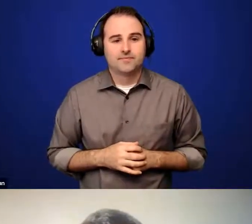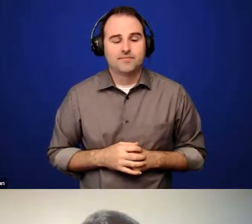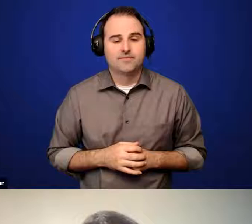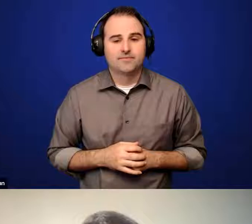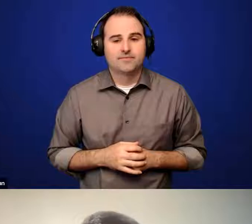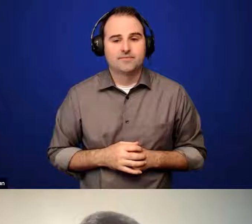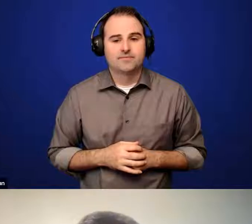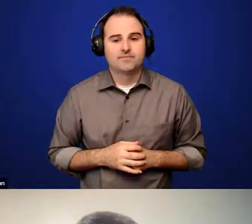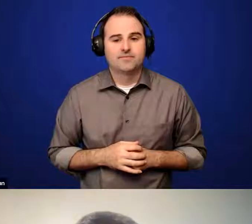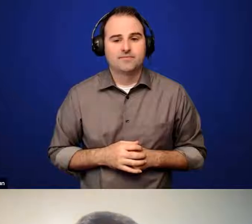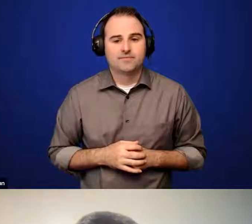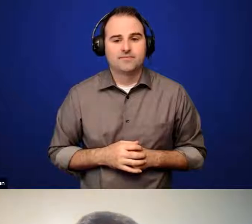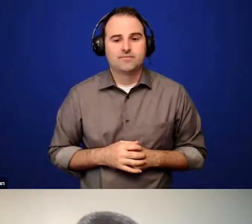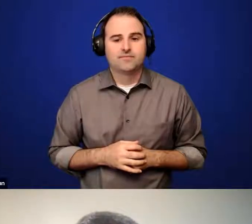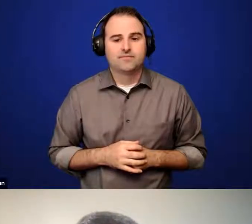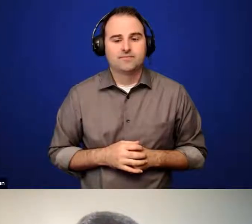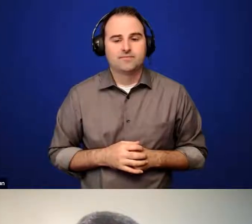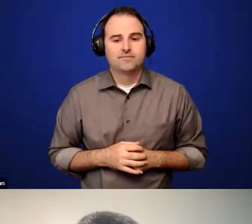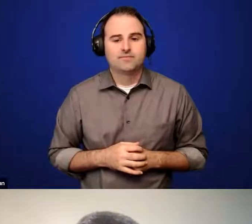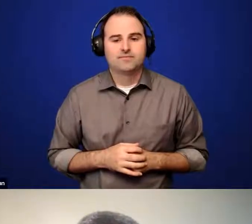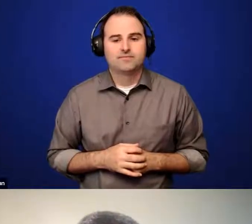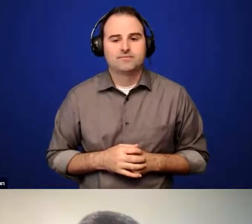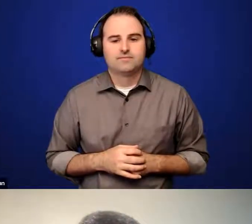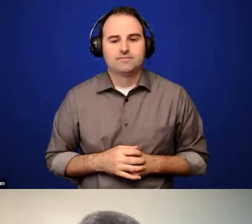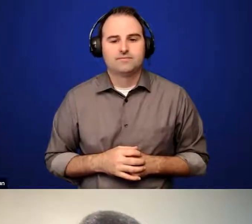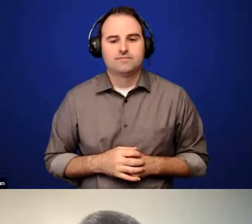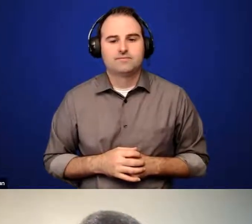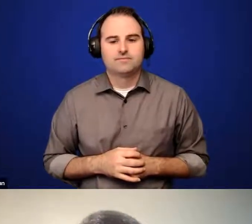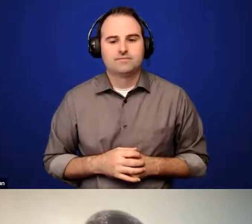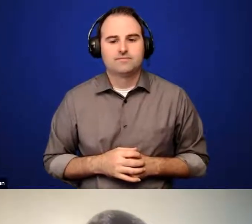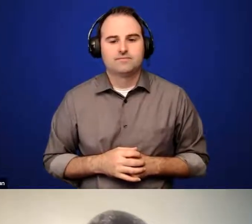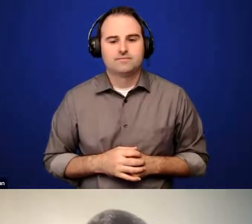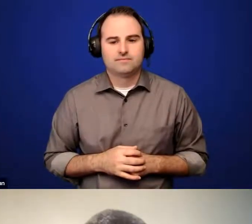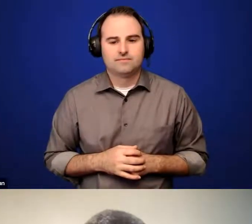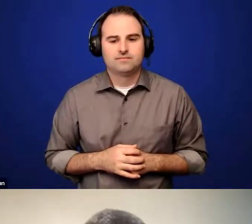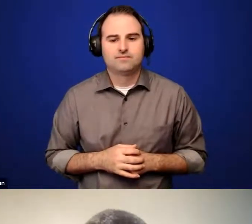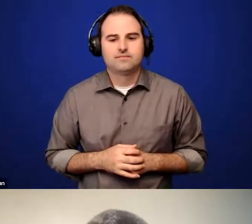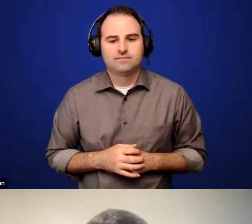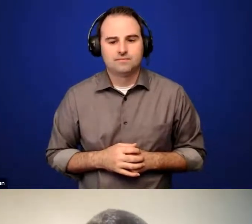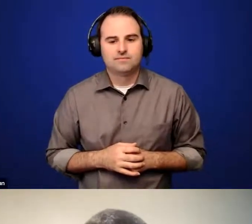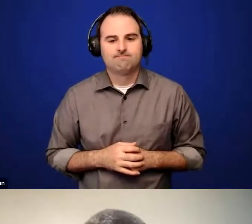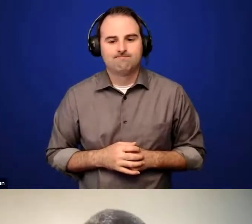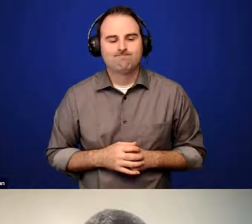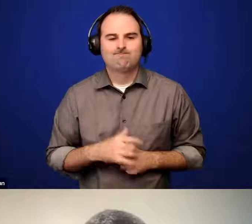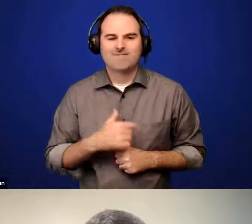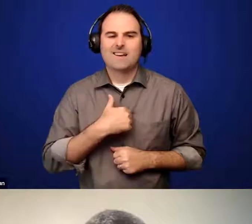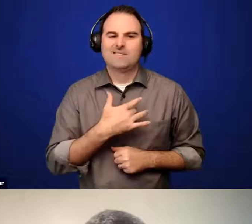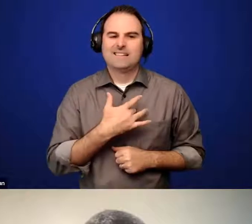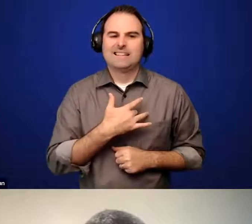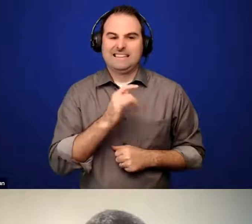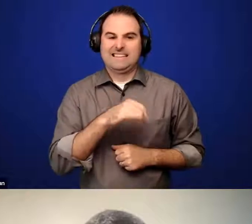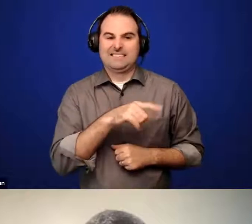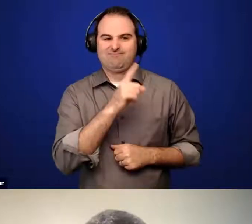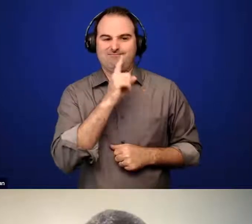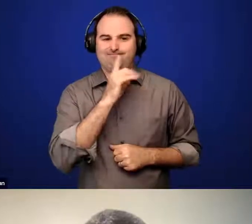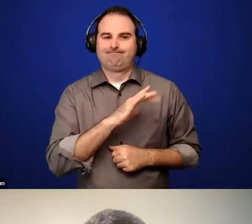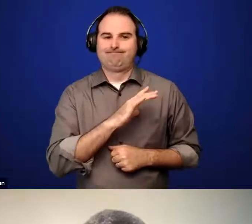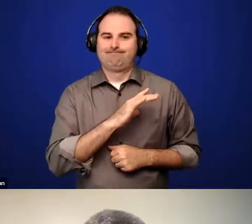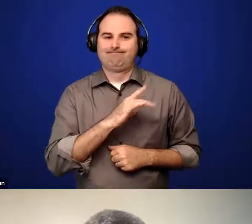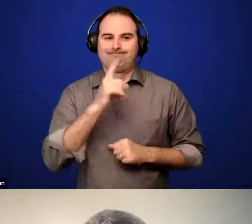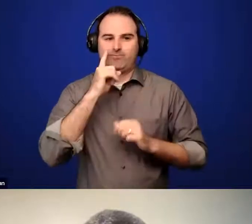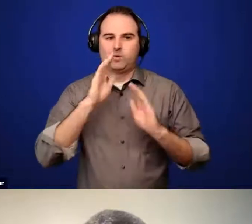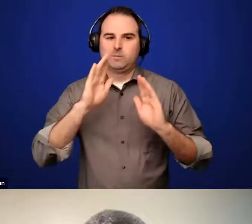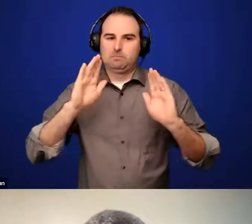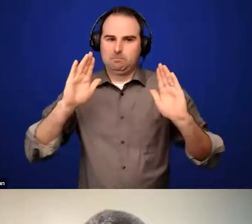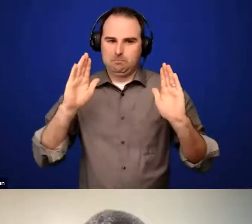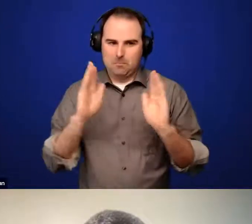useful for the smallholder farmer. It is seasonal